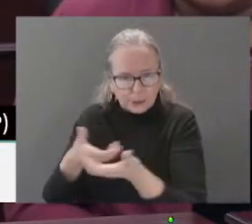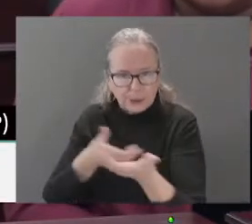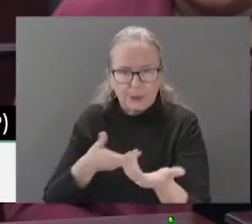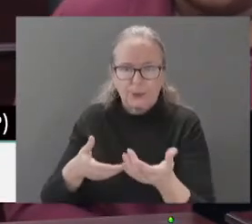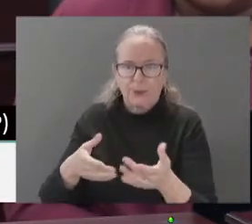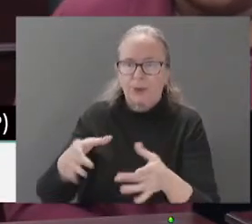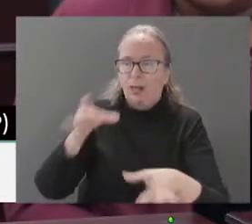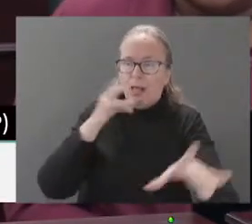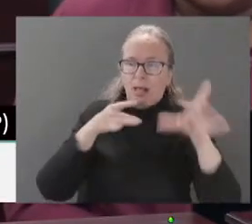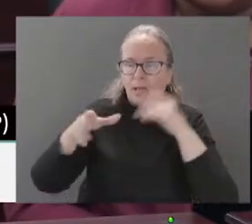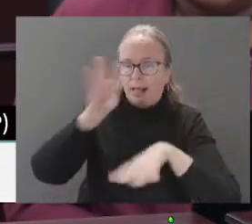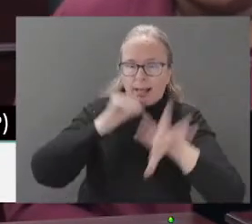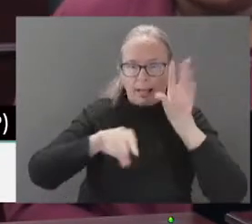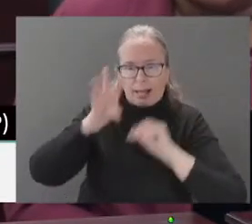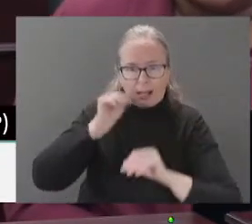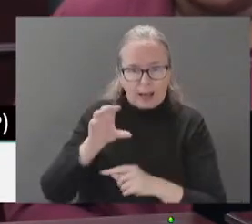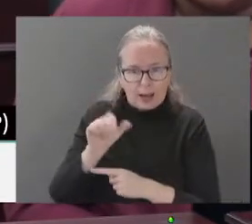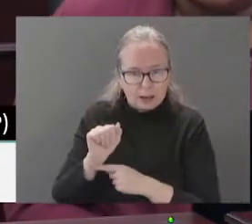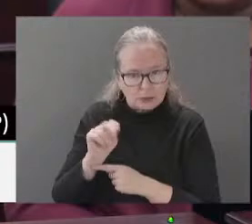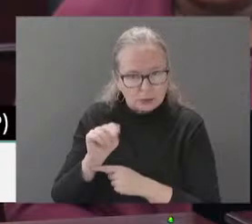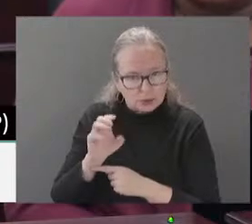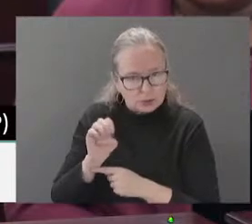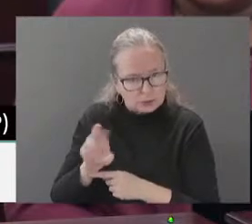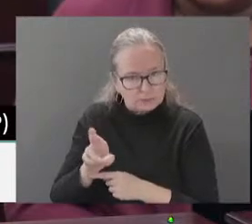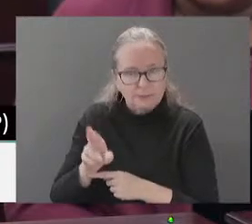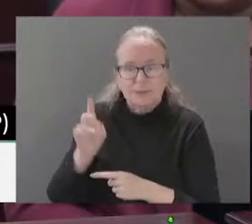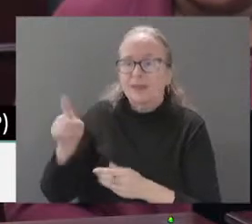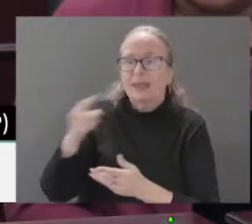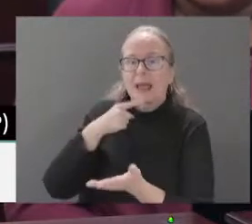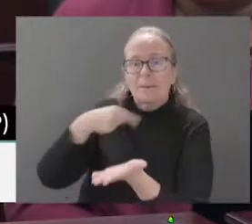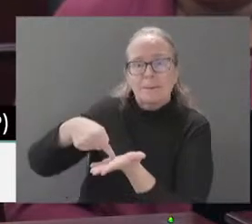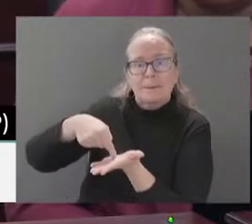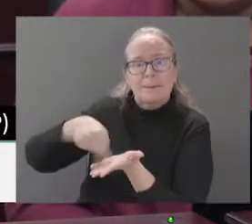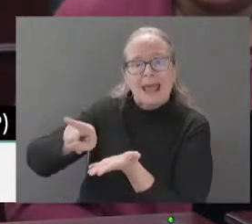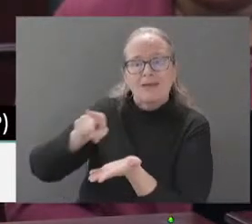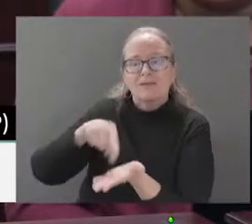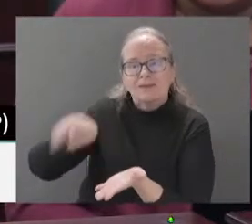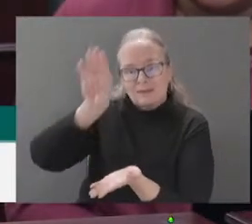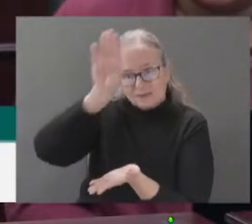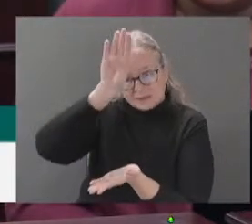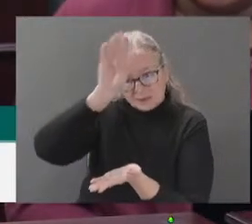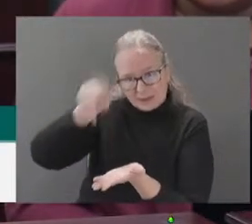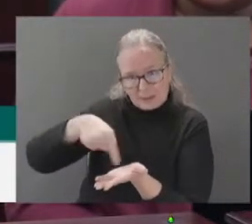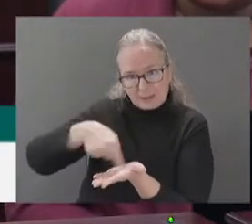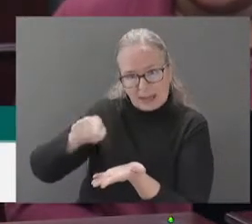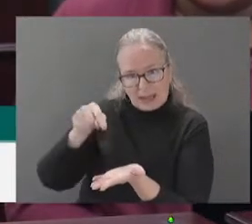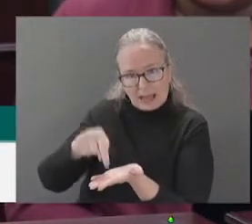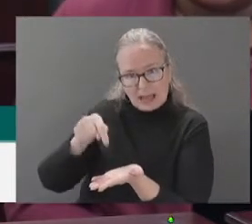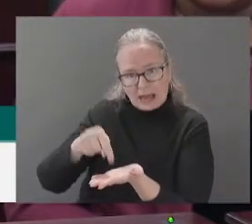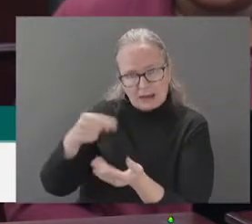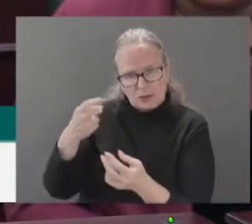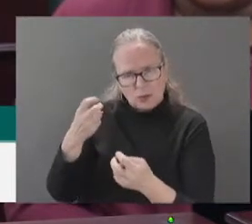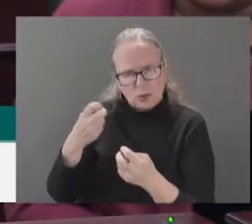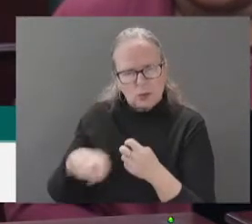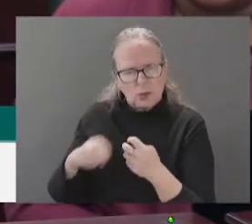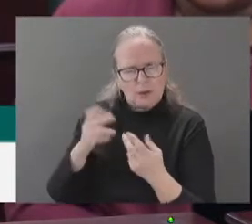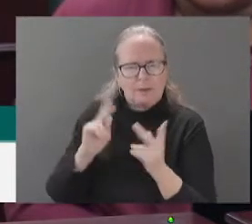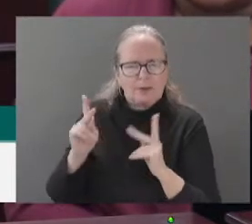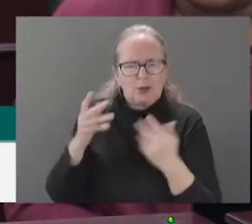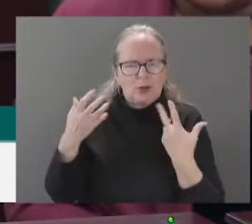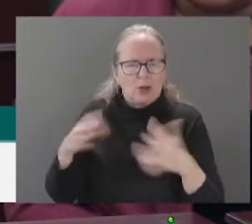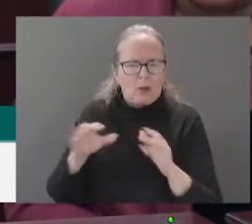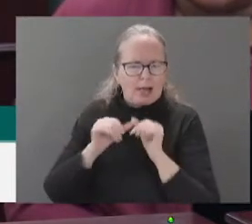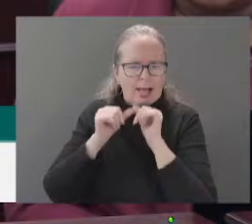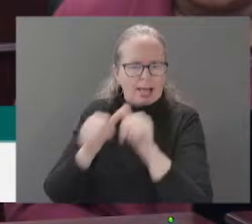Wildfire workers has gotten to a point where we have a retention and recruitment crisis and given that the UCP didn't seem eager to